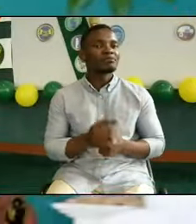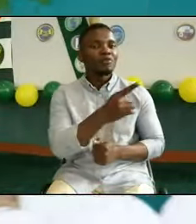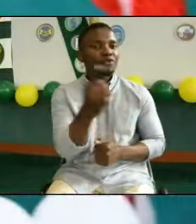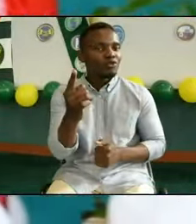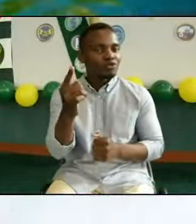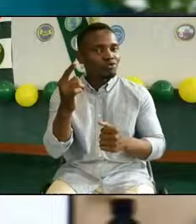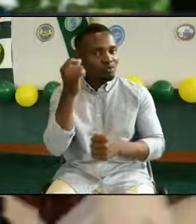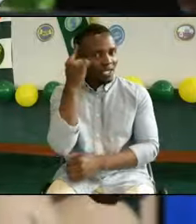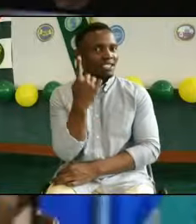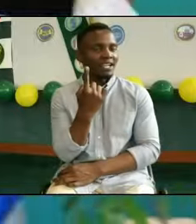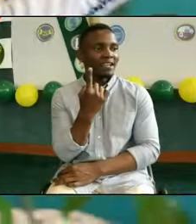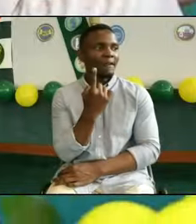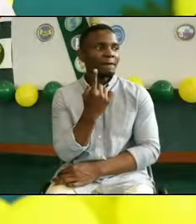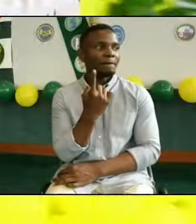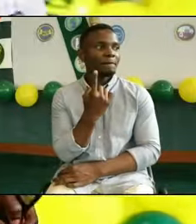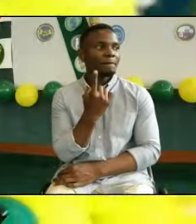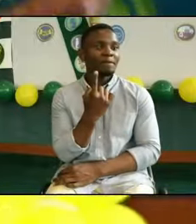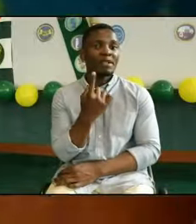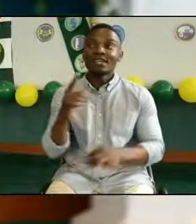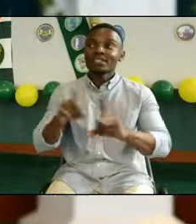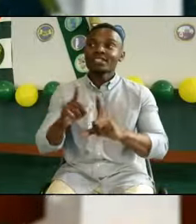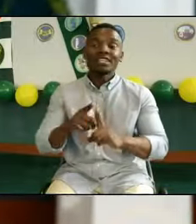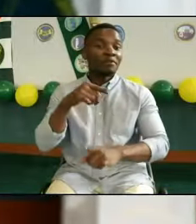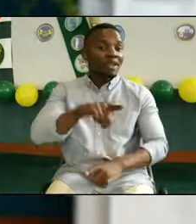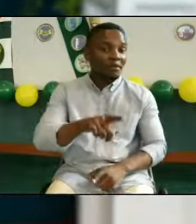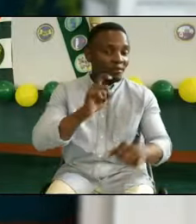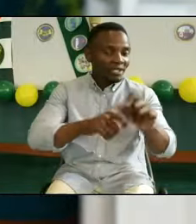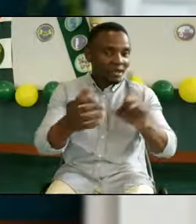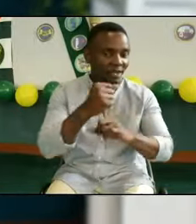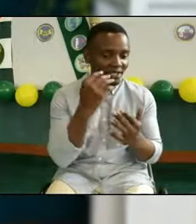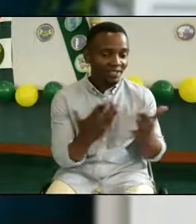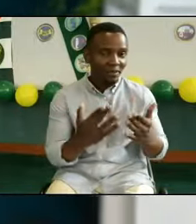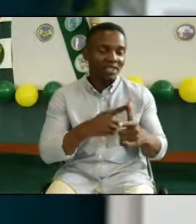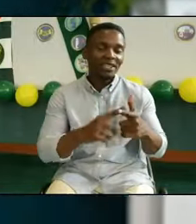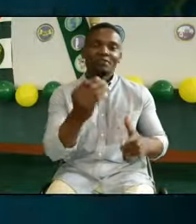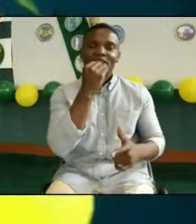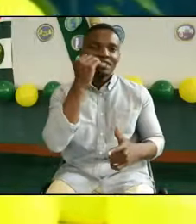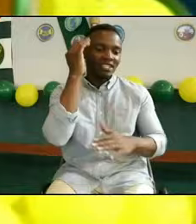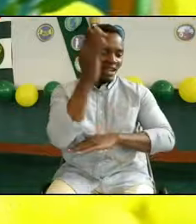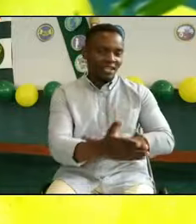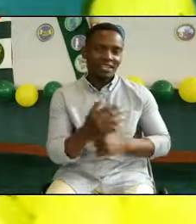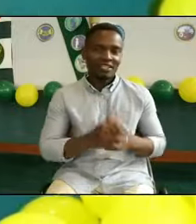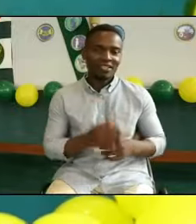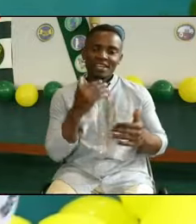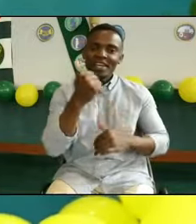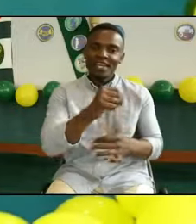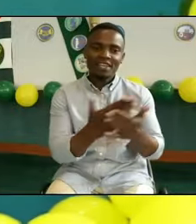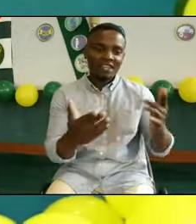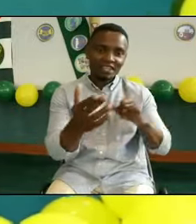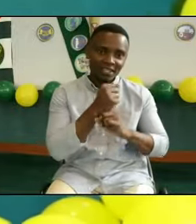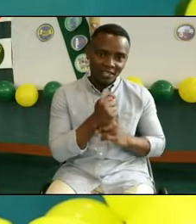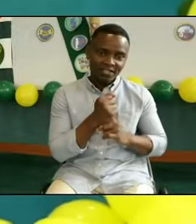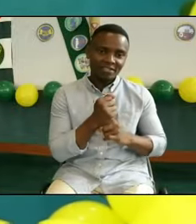together? Yes, he was operating what we call hand-to-mouth economy. It means whatever he got, he